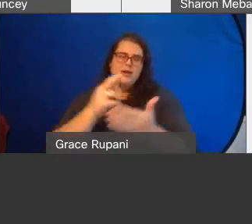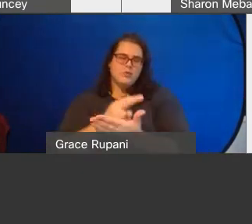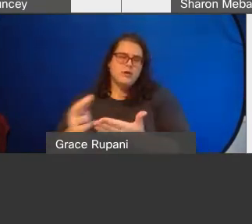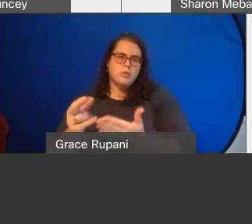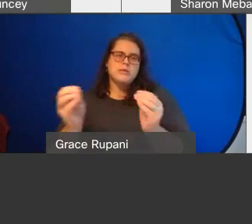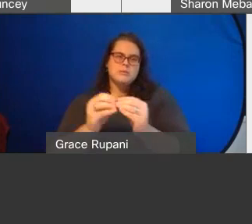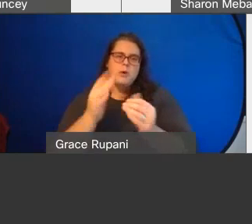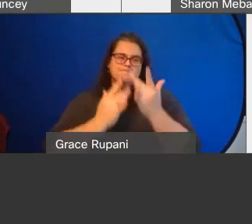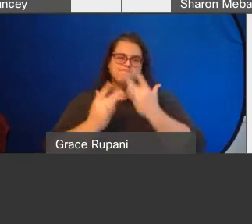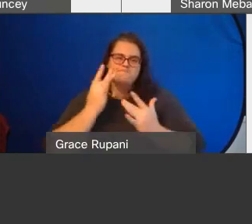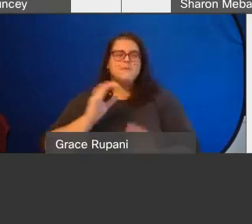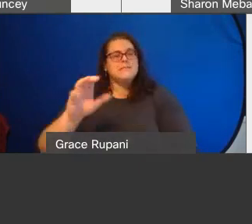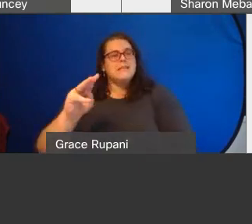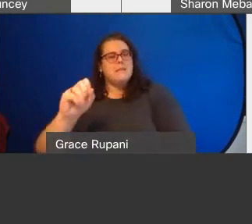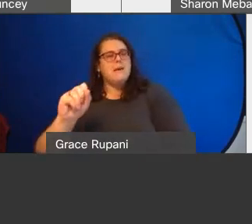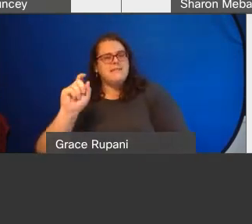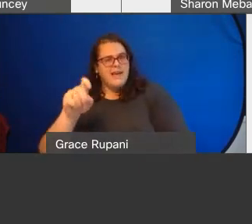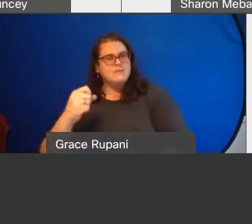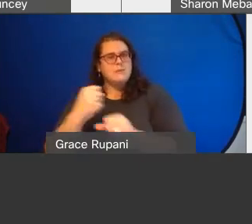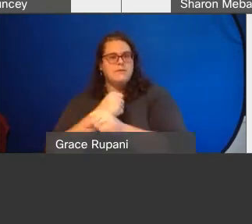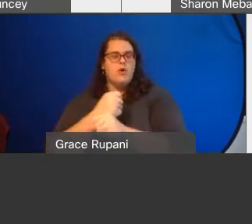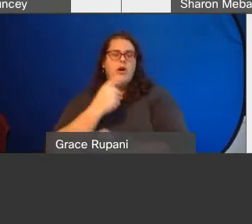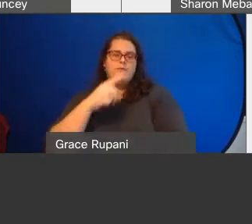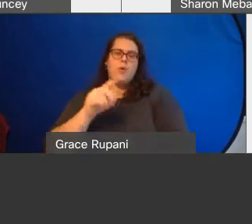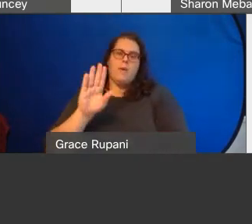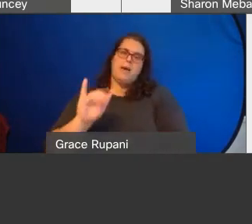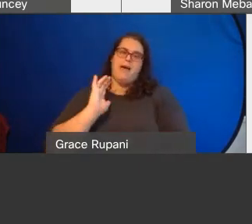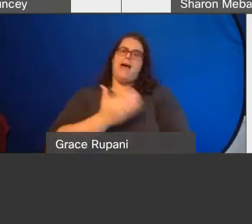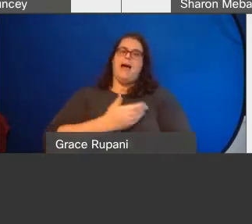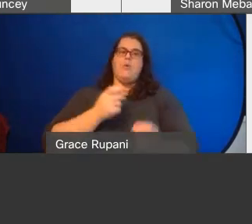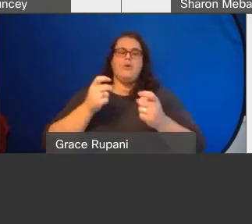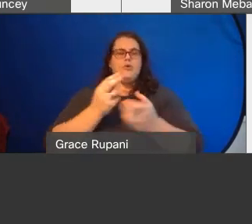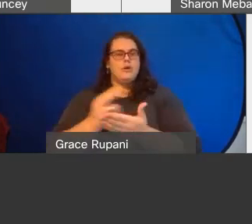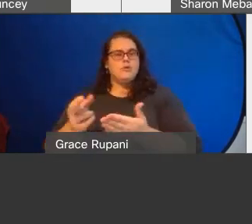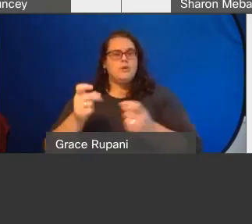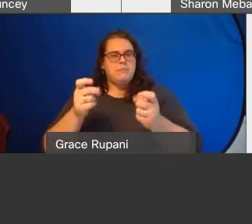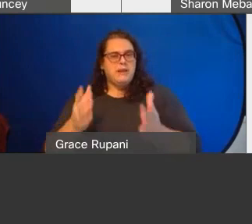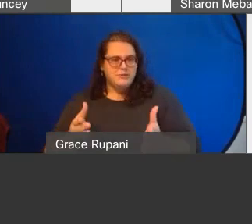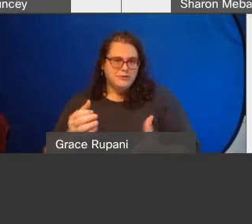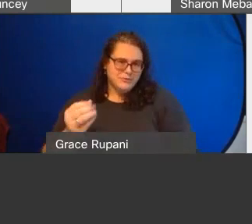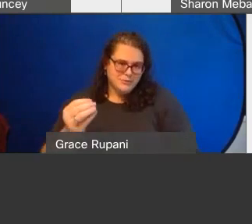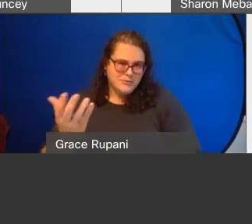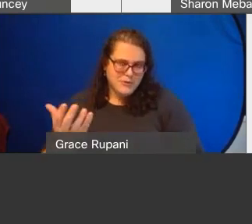CMS has to be thoughtful about how it manages its resources, and thus they limited that to 90 days.